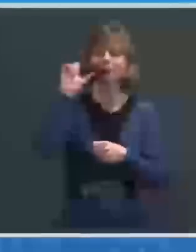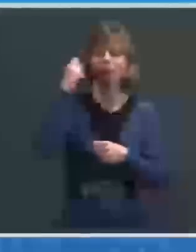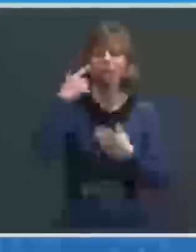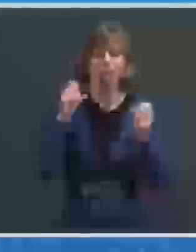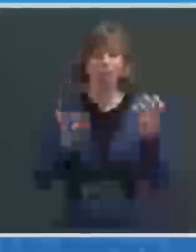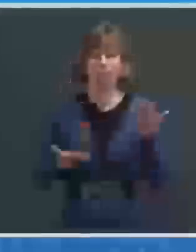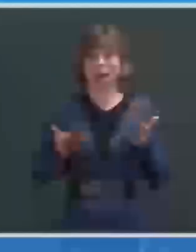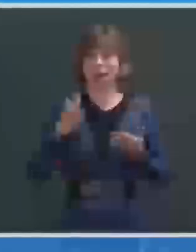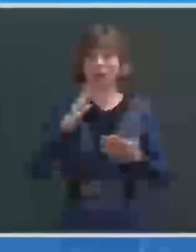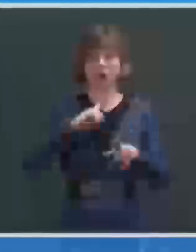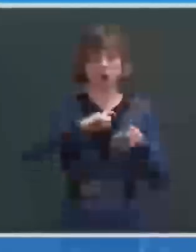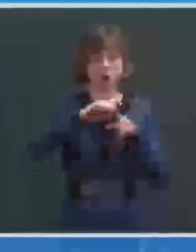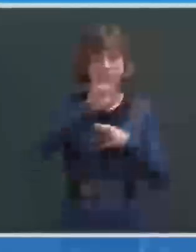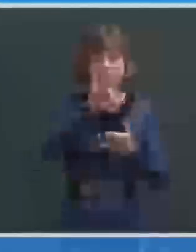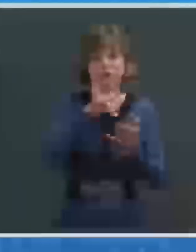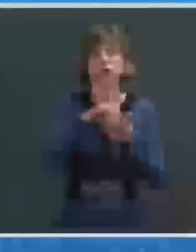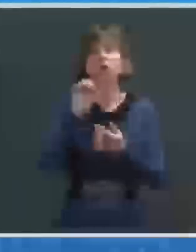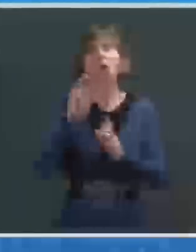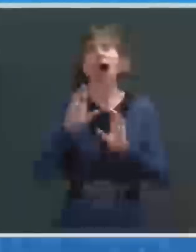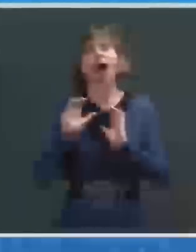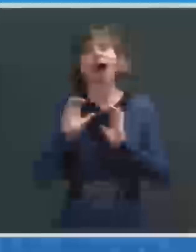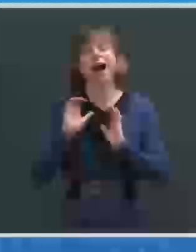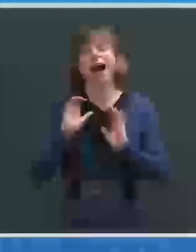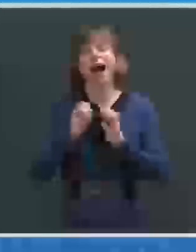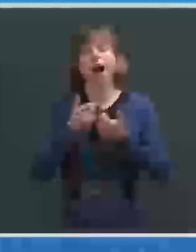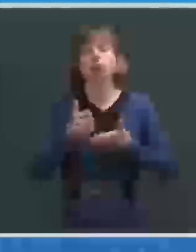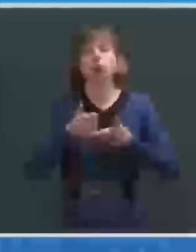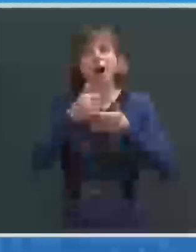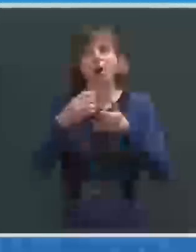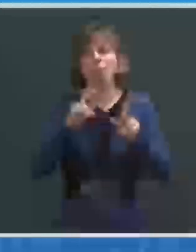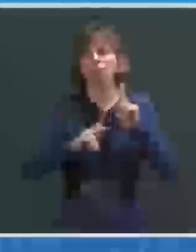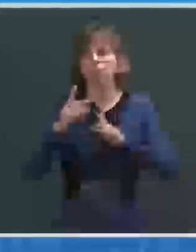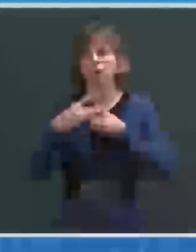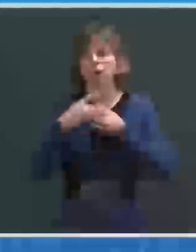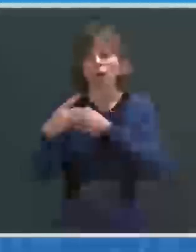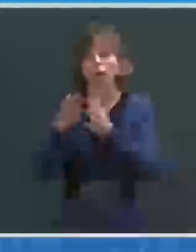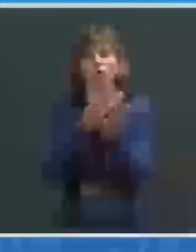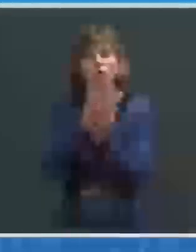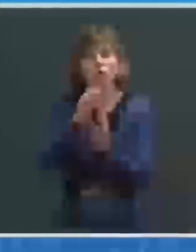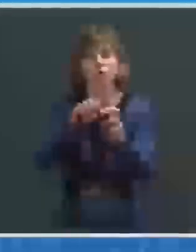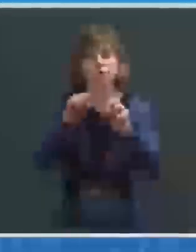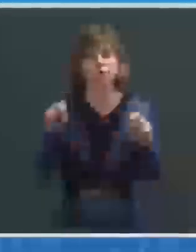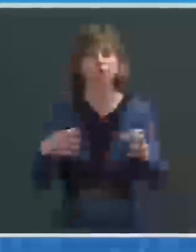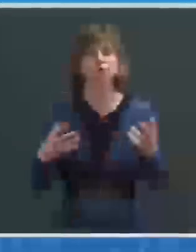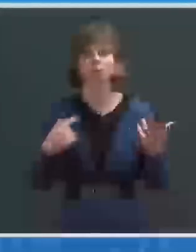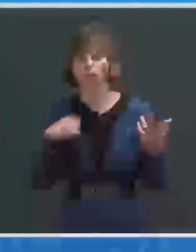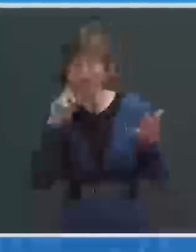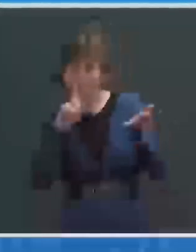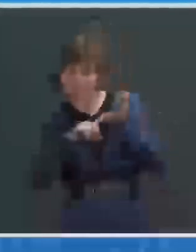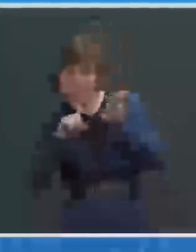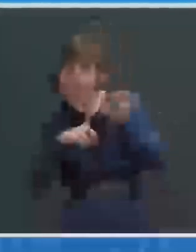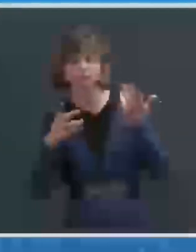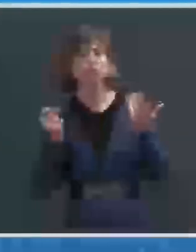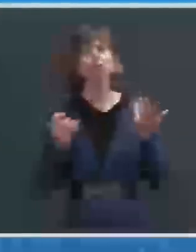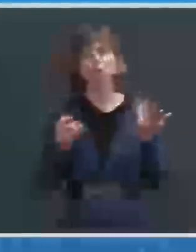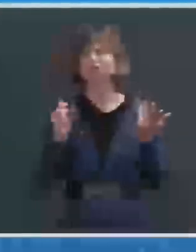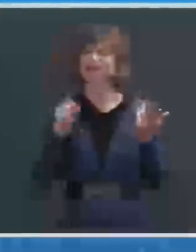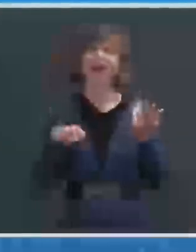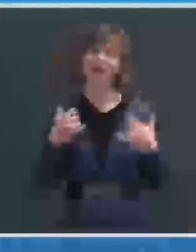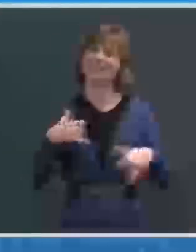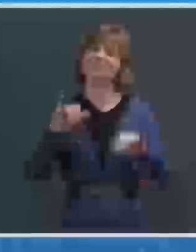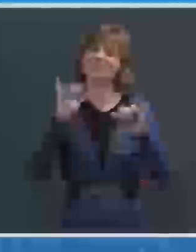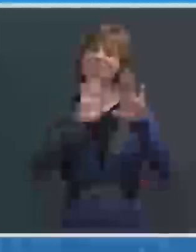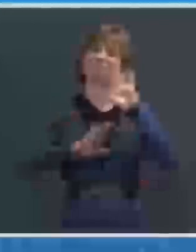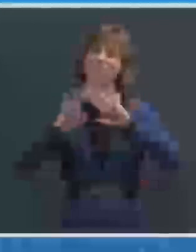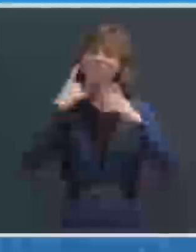centers or people to help navigate the system. So I think overall scheduling remains for far too many people too frustrating,